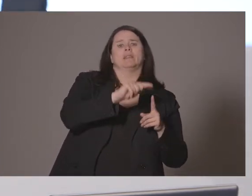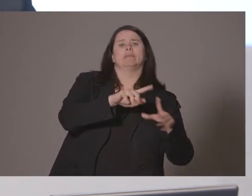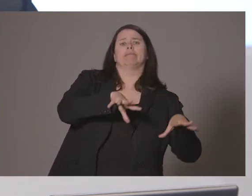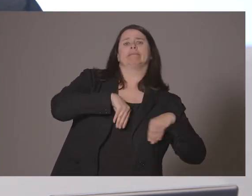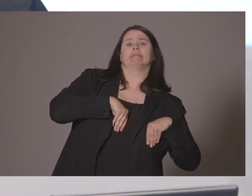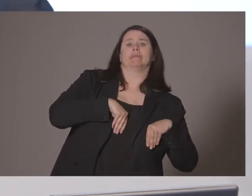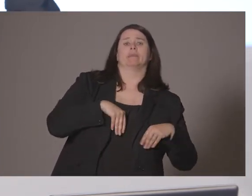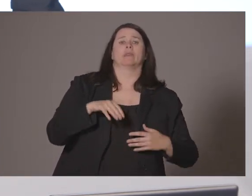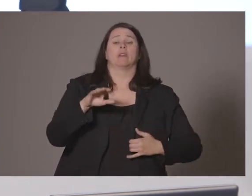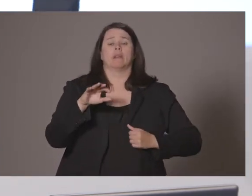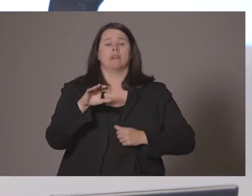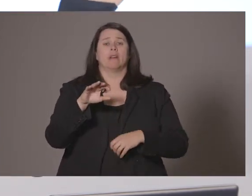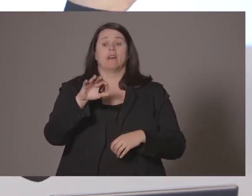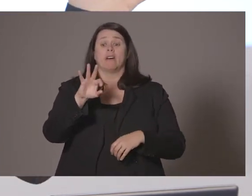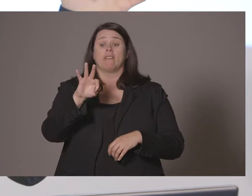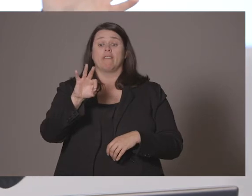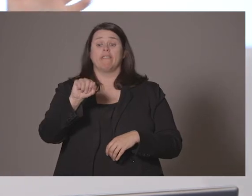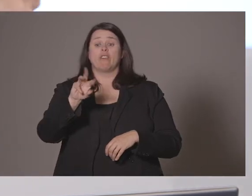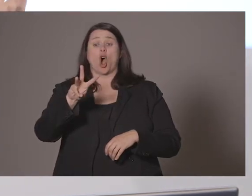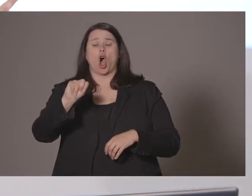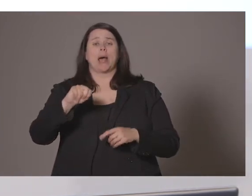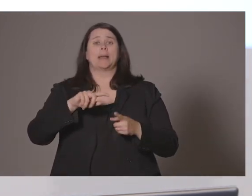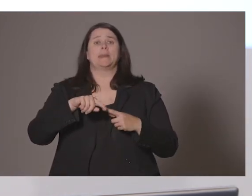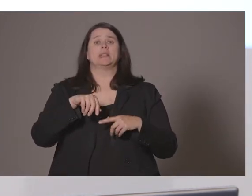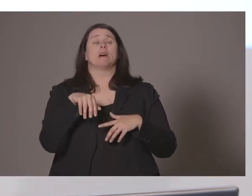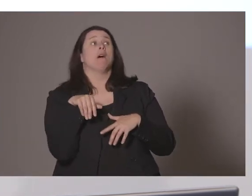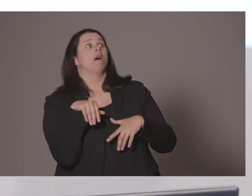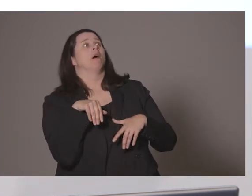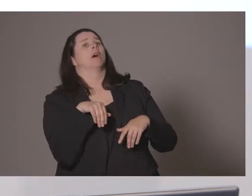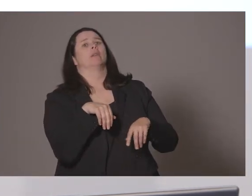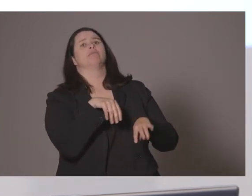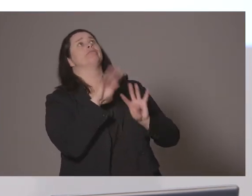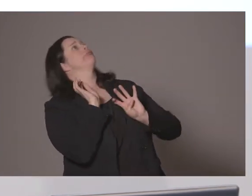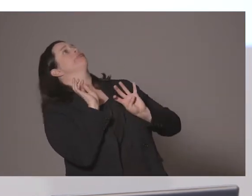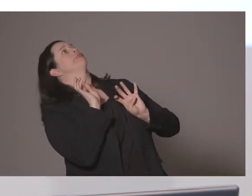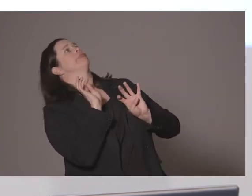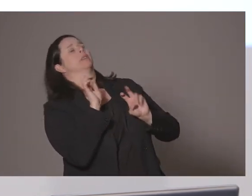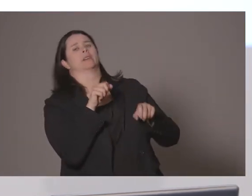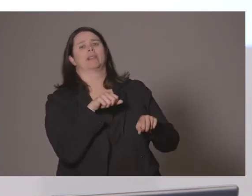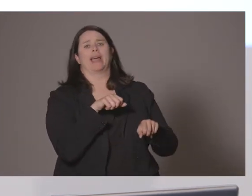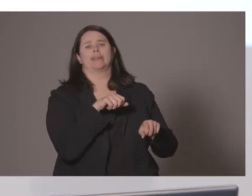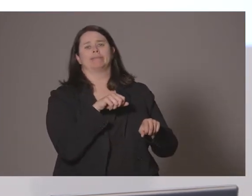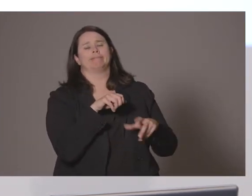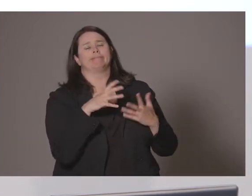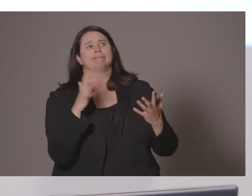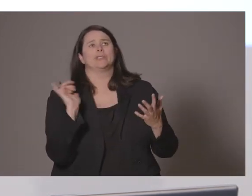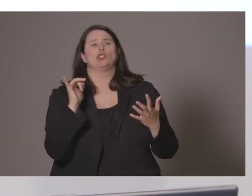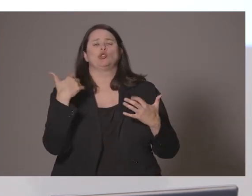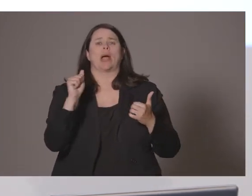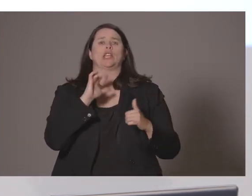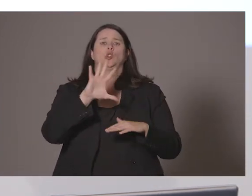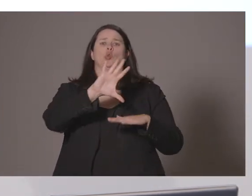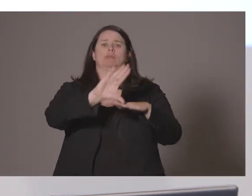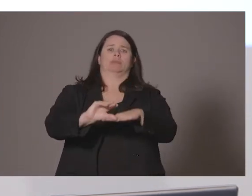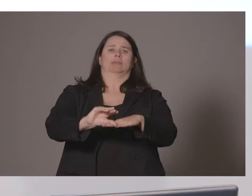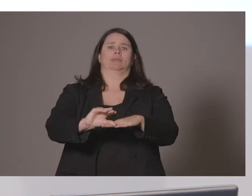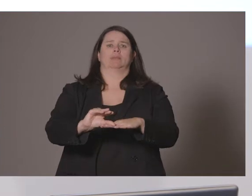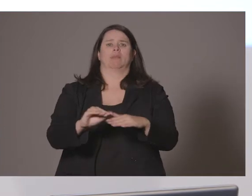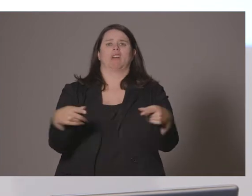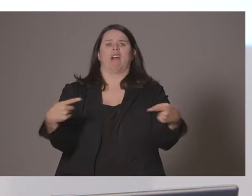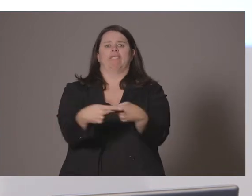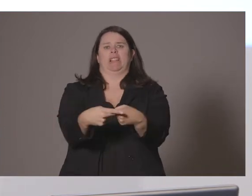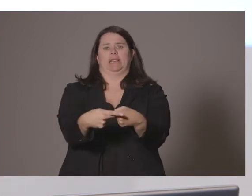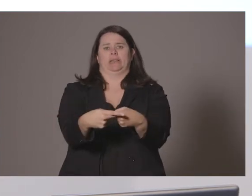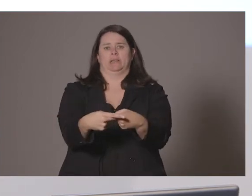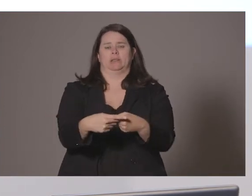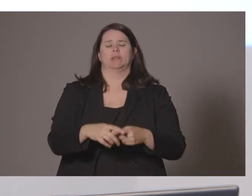of going belly up, and it's actually often an attempt to diffuse the conflict or the potential stressor.